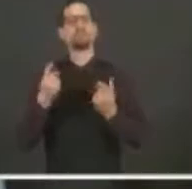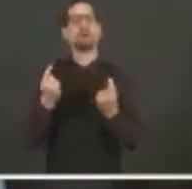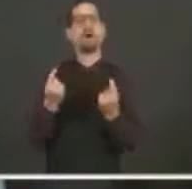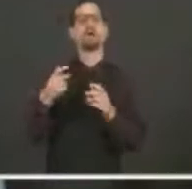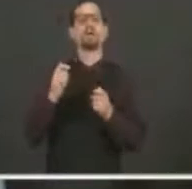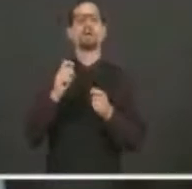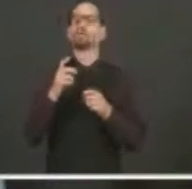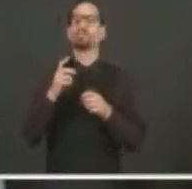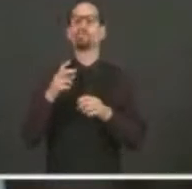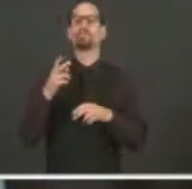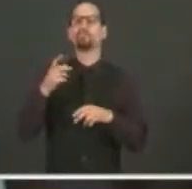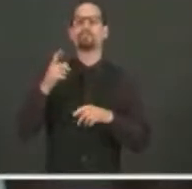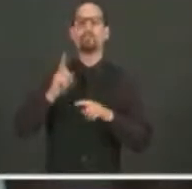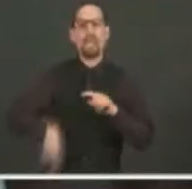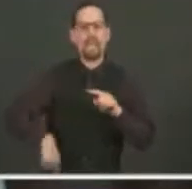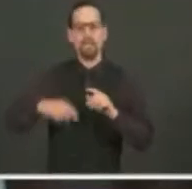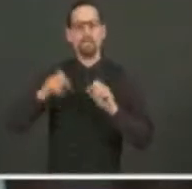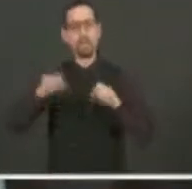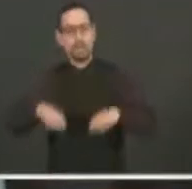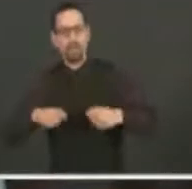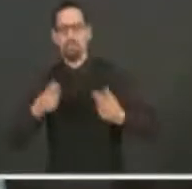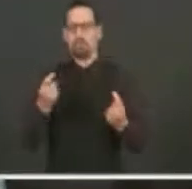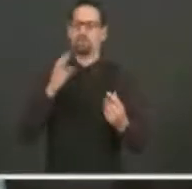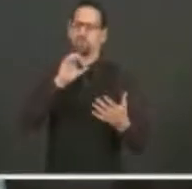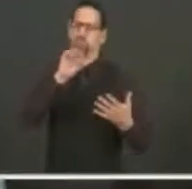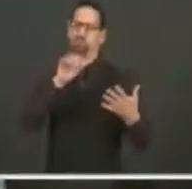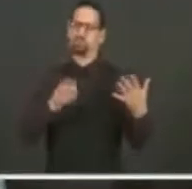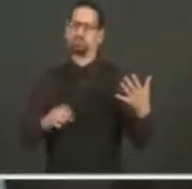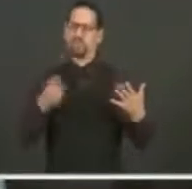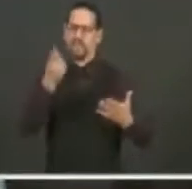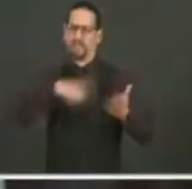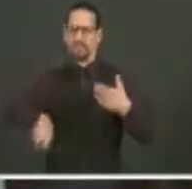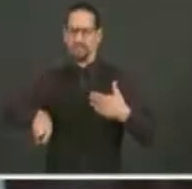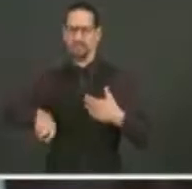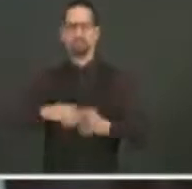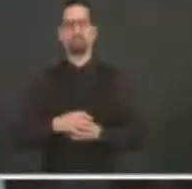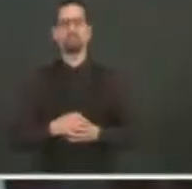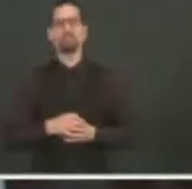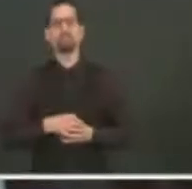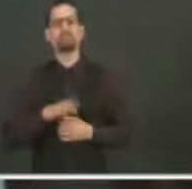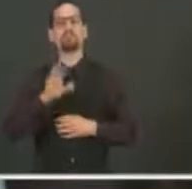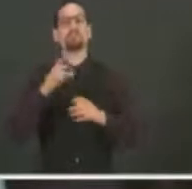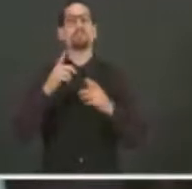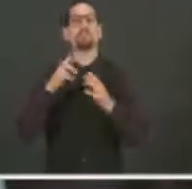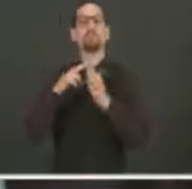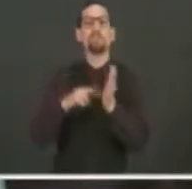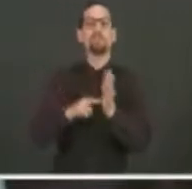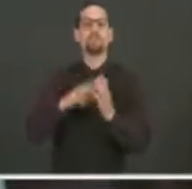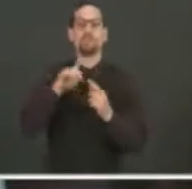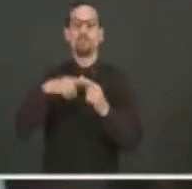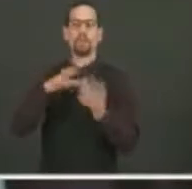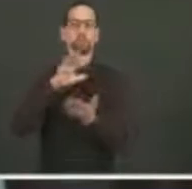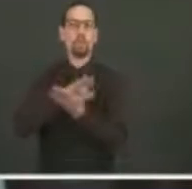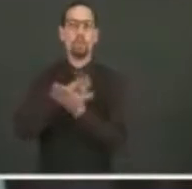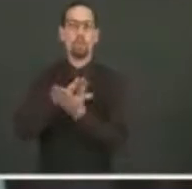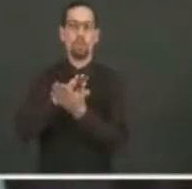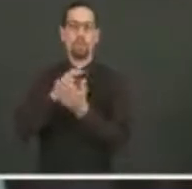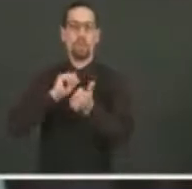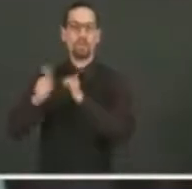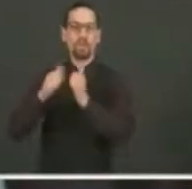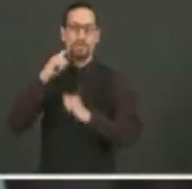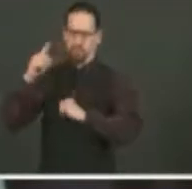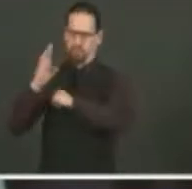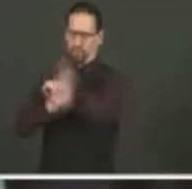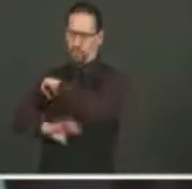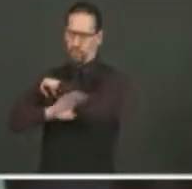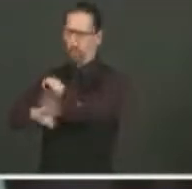be just the summer. I'm not yet ready to release guidance around, school sports when the fall comes.